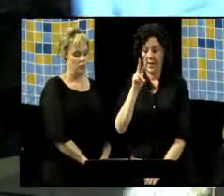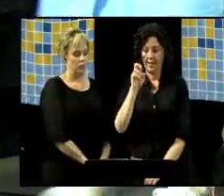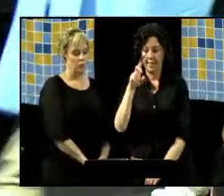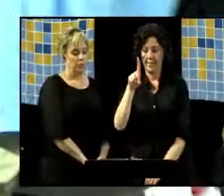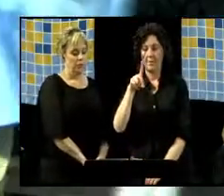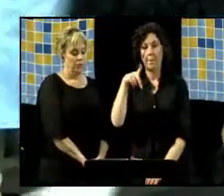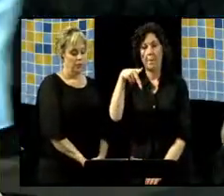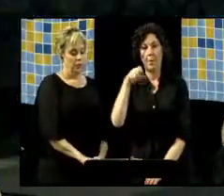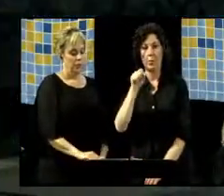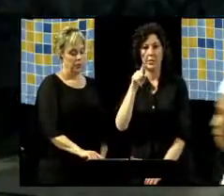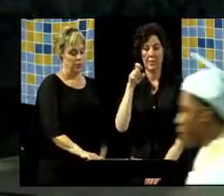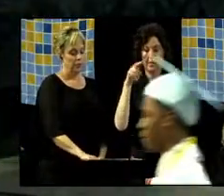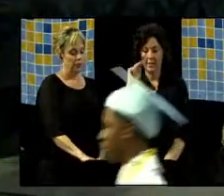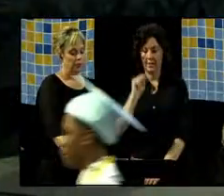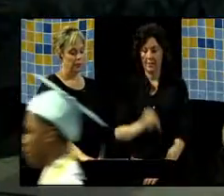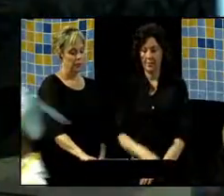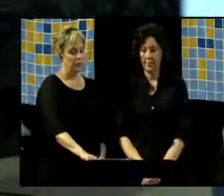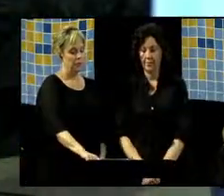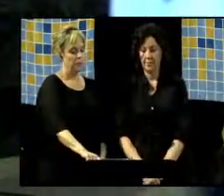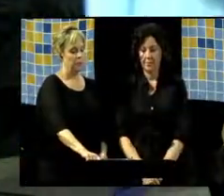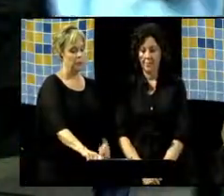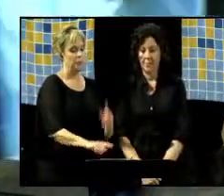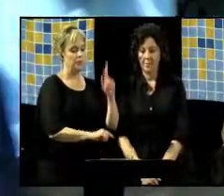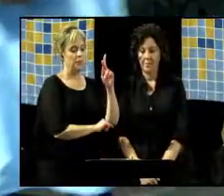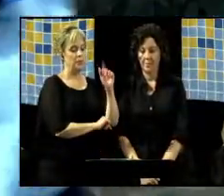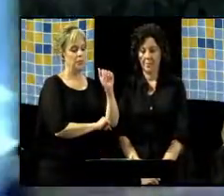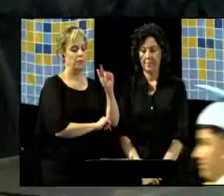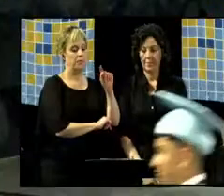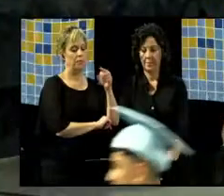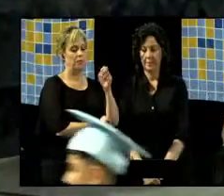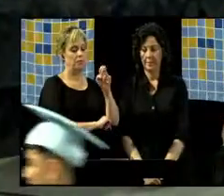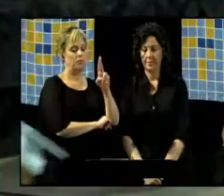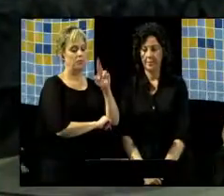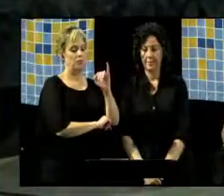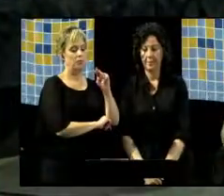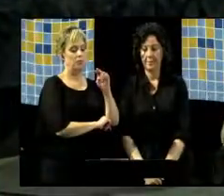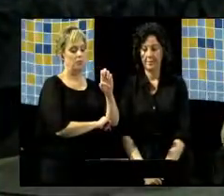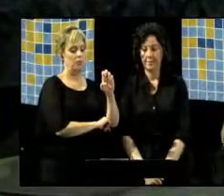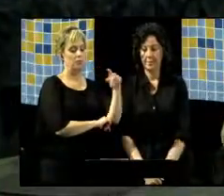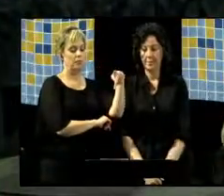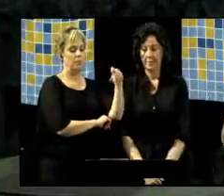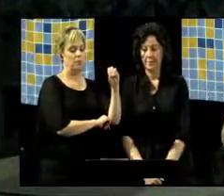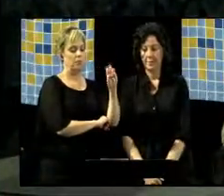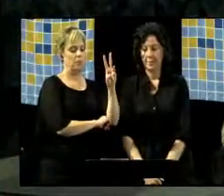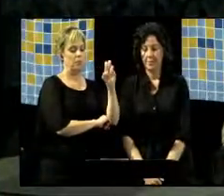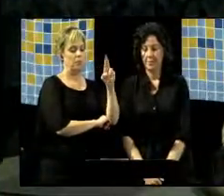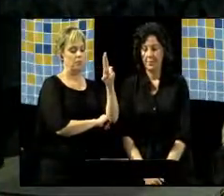David Brian Poston, Catherine Margaret Powers,